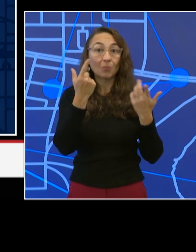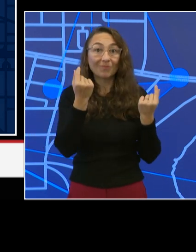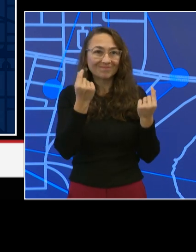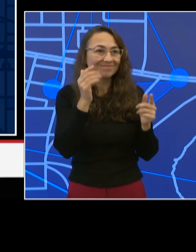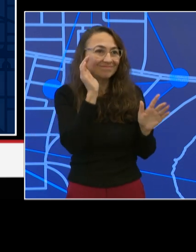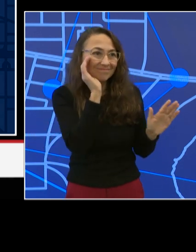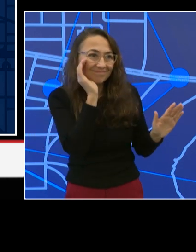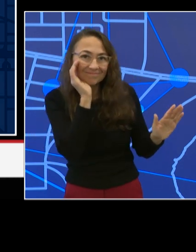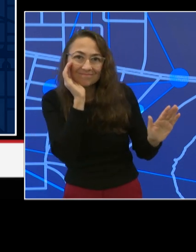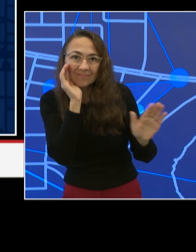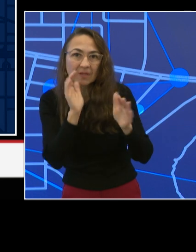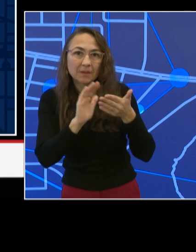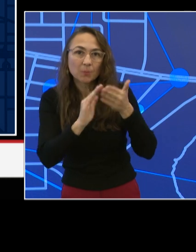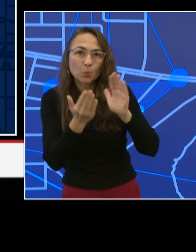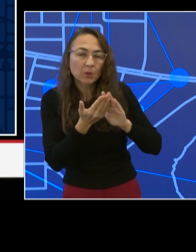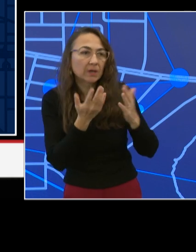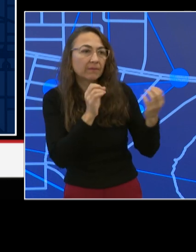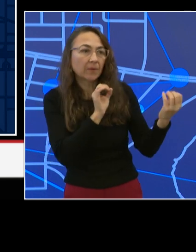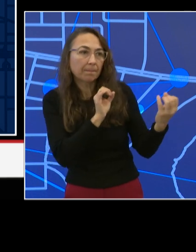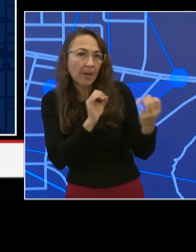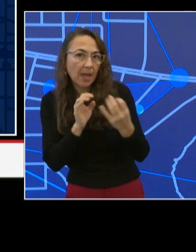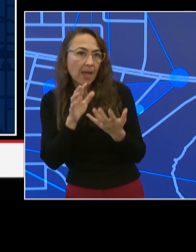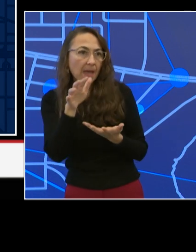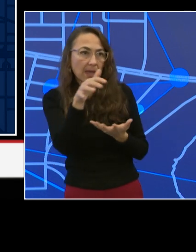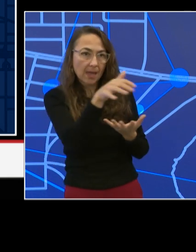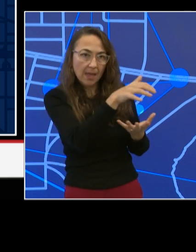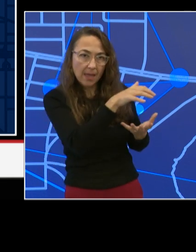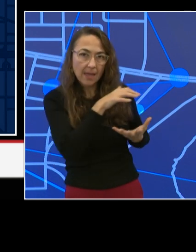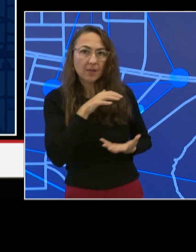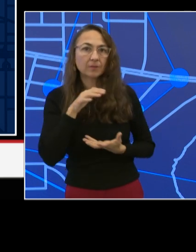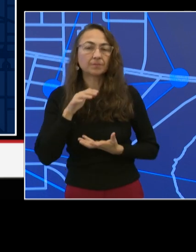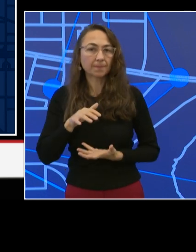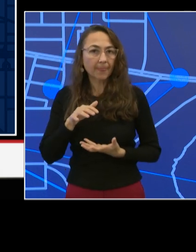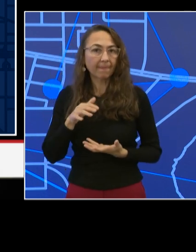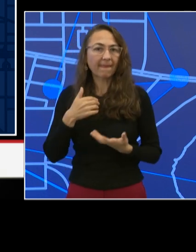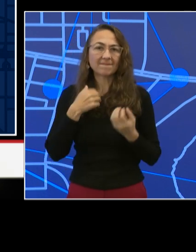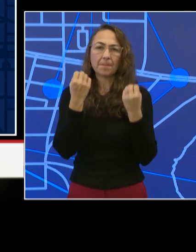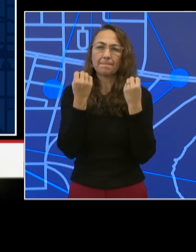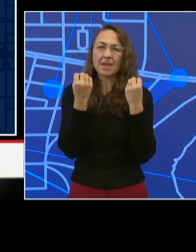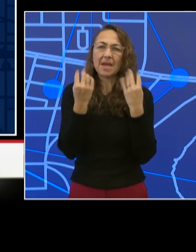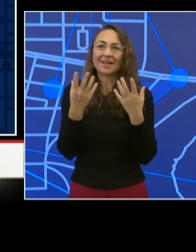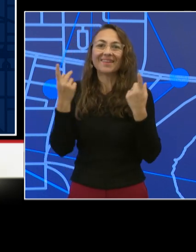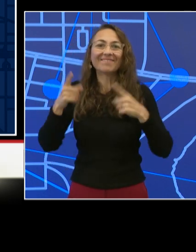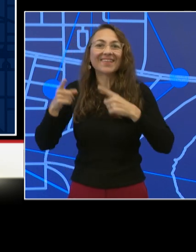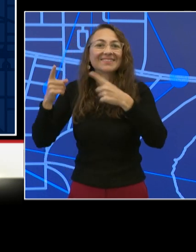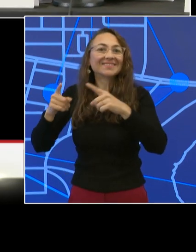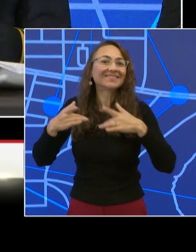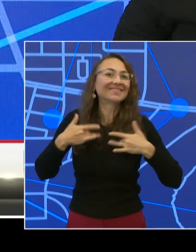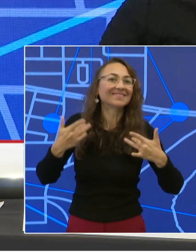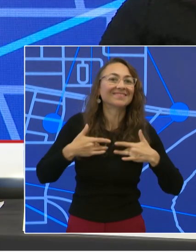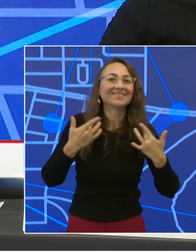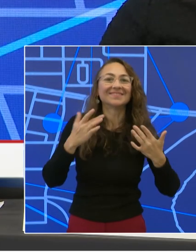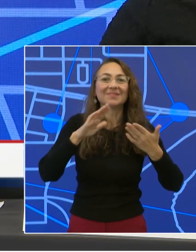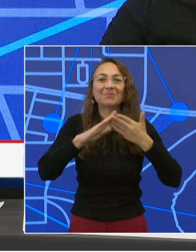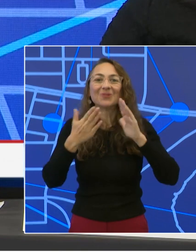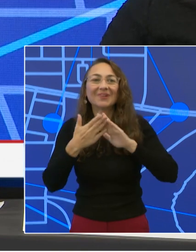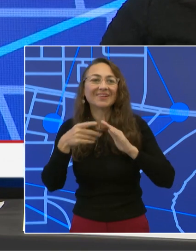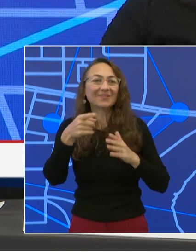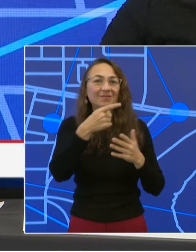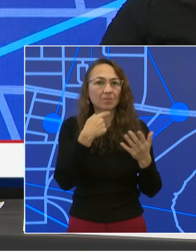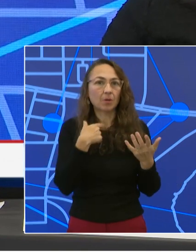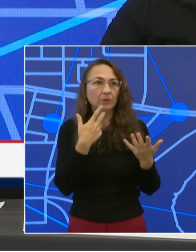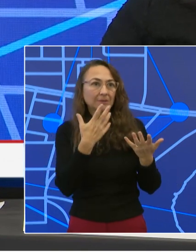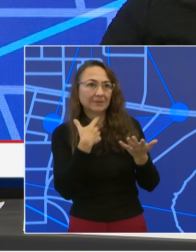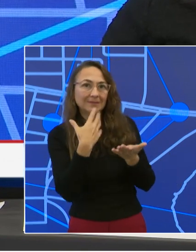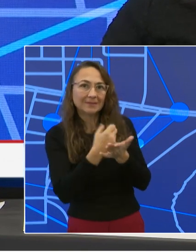and engaging community, hosting thousands of events over the last year. Our community wants to hear from us and they want to see us, and we will